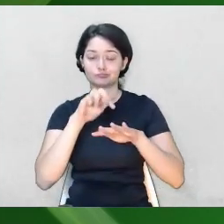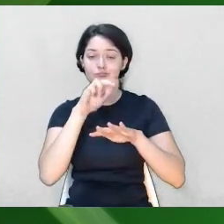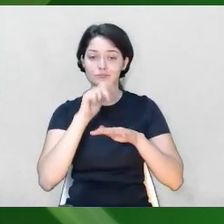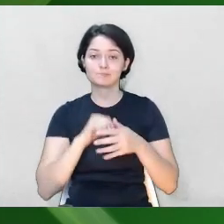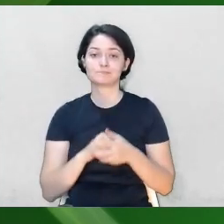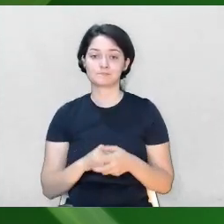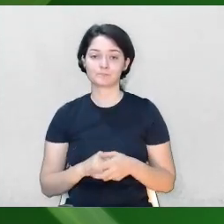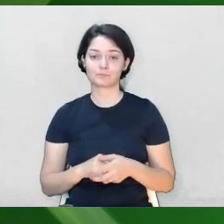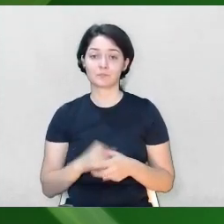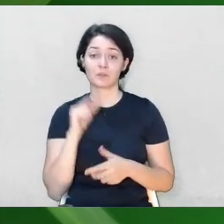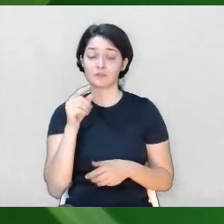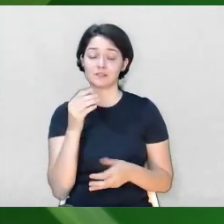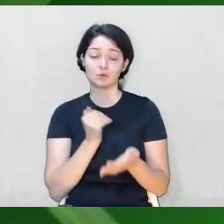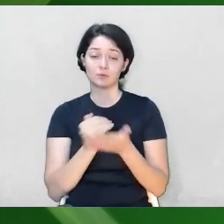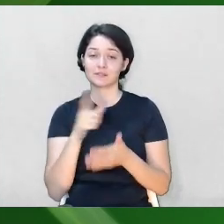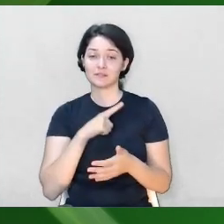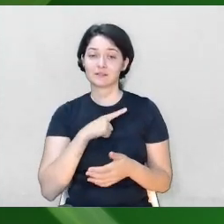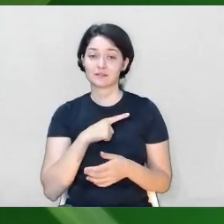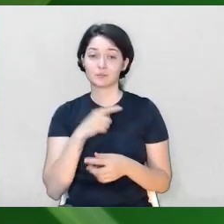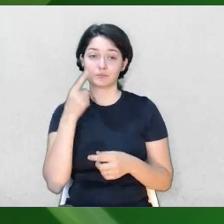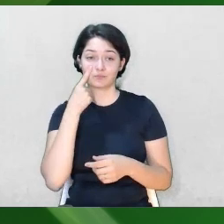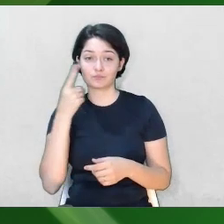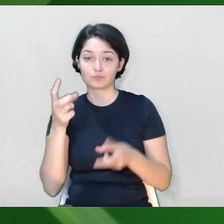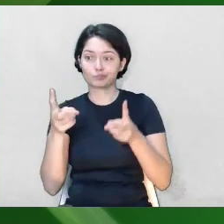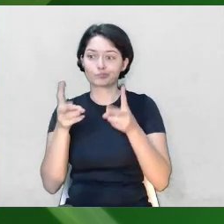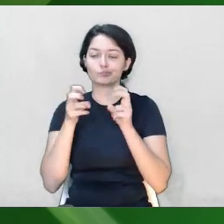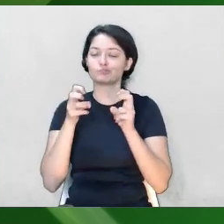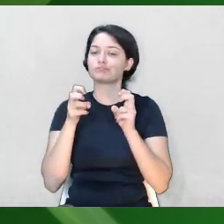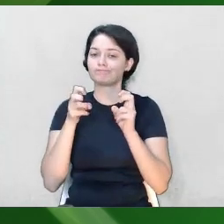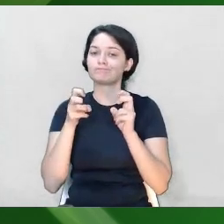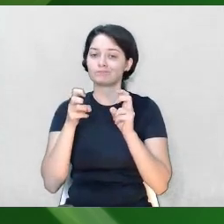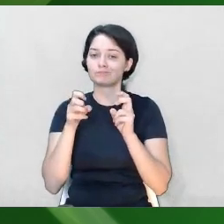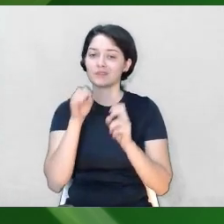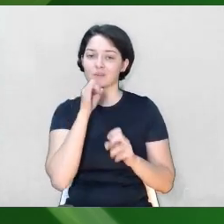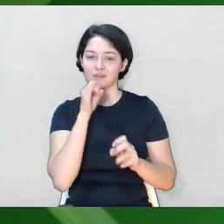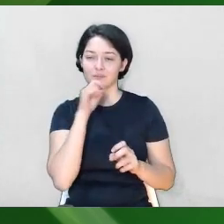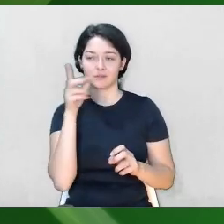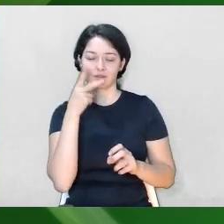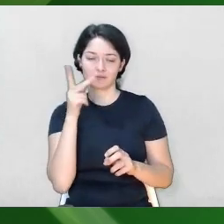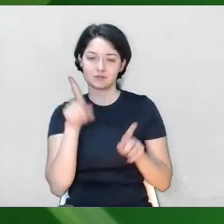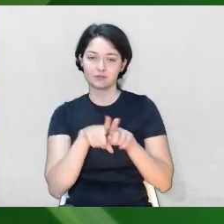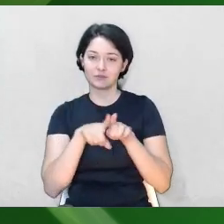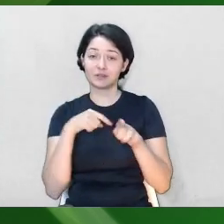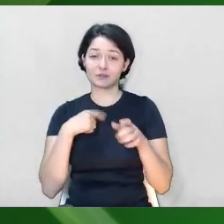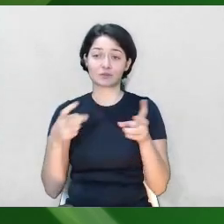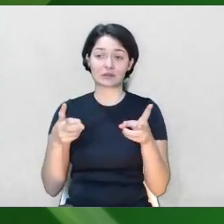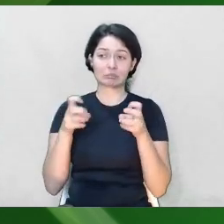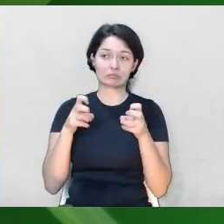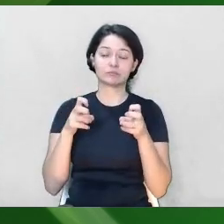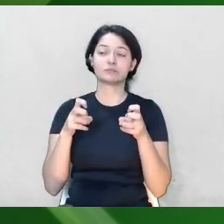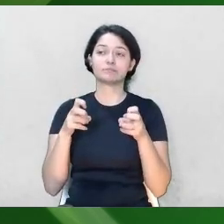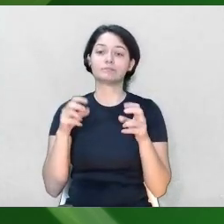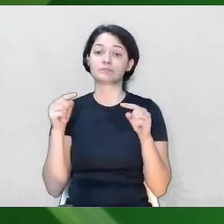very interesting and very important. You start to have a holistic view. As Eli was saying, you have